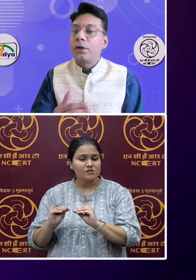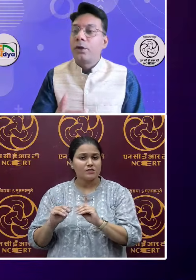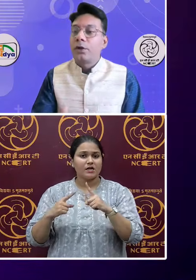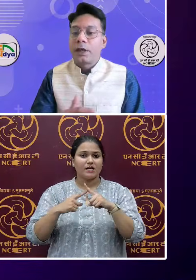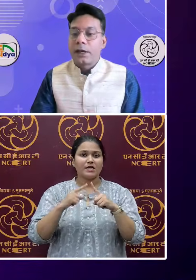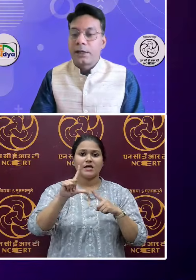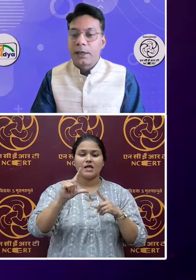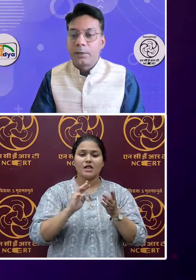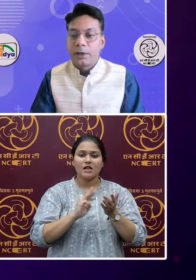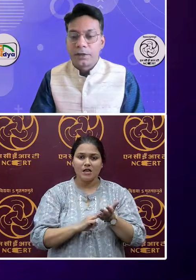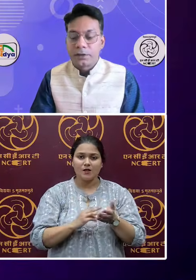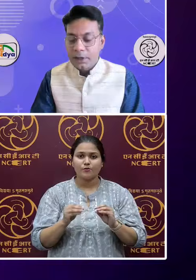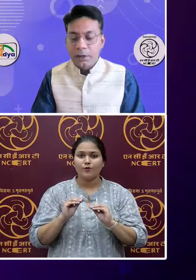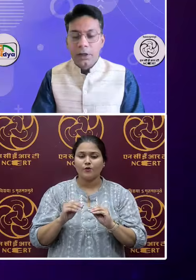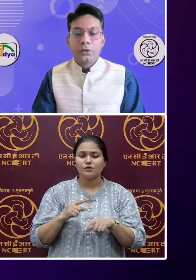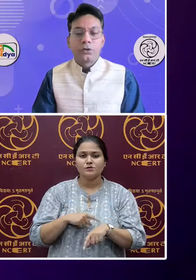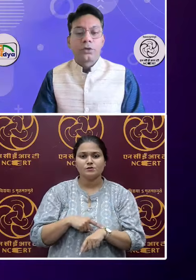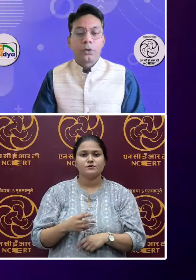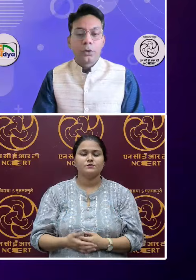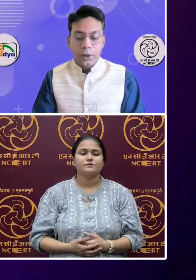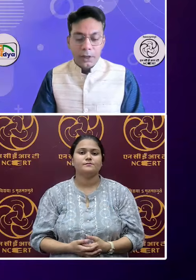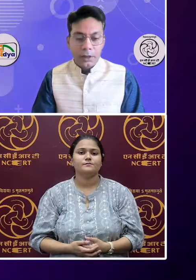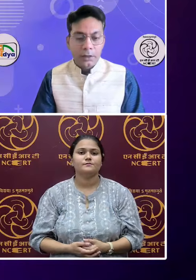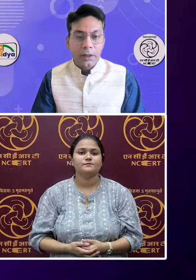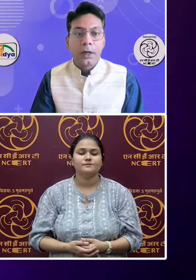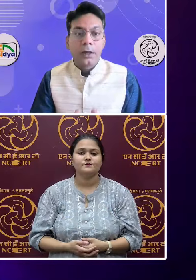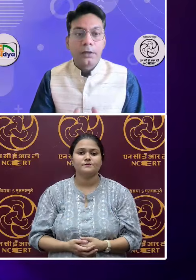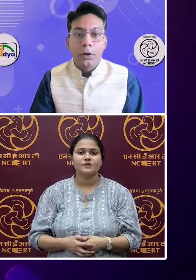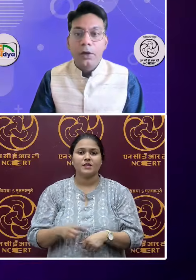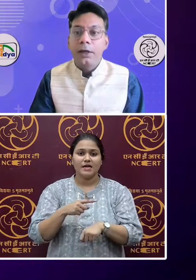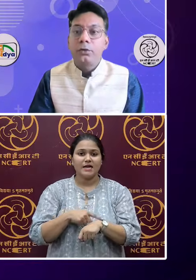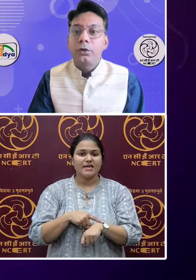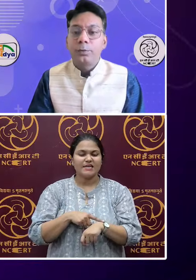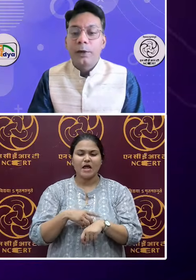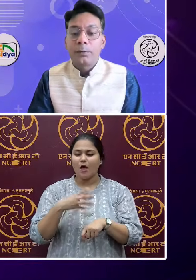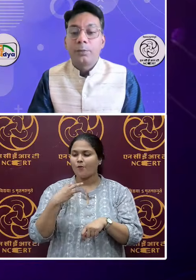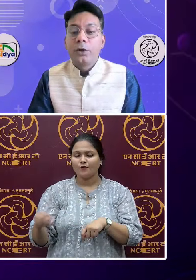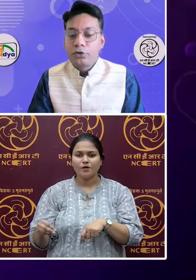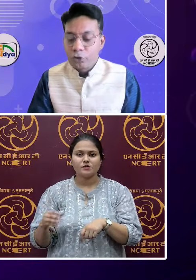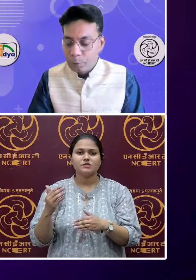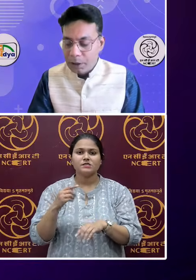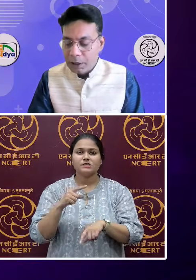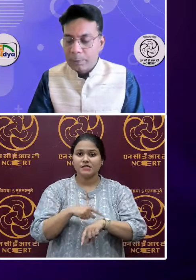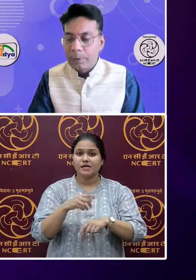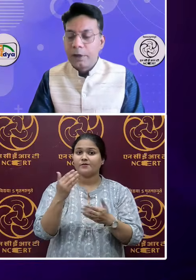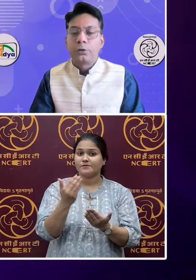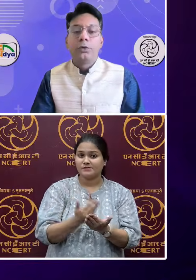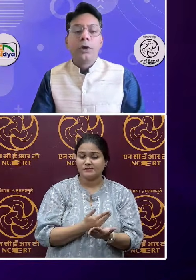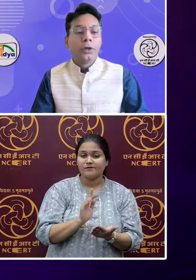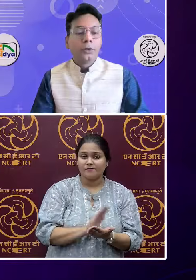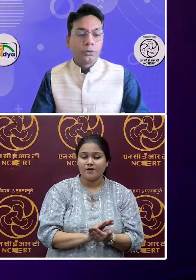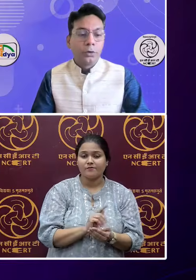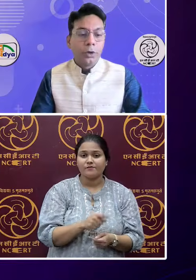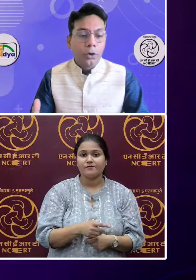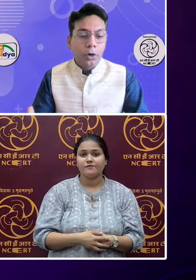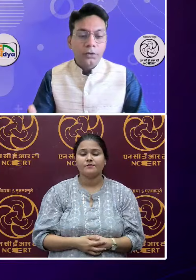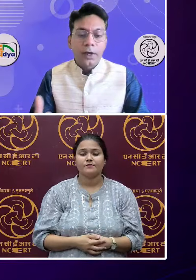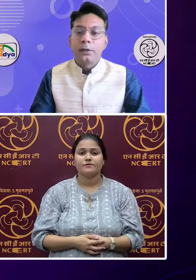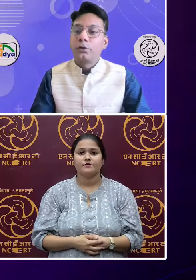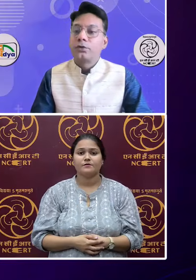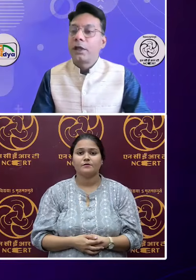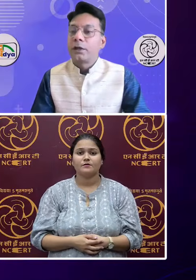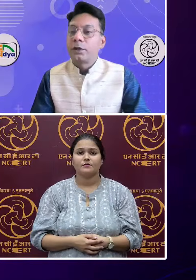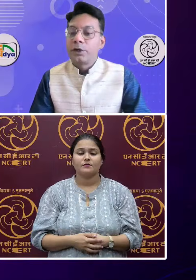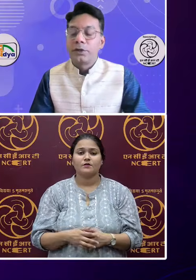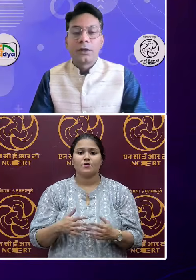on a non-real time basis, correct? So the online course platform should be able to host